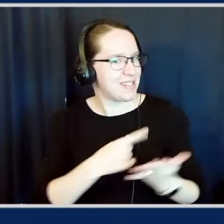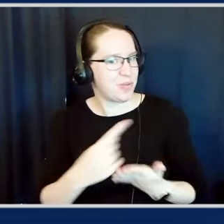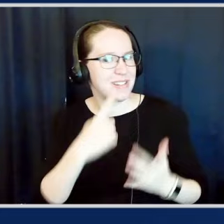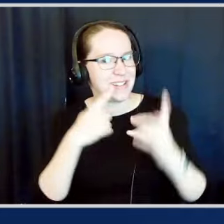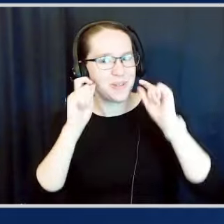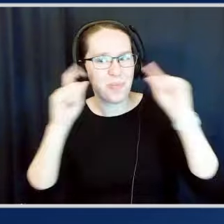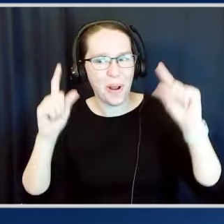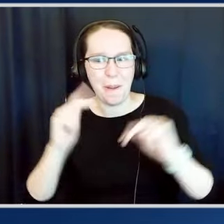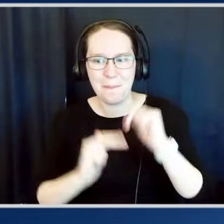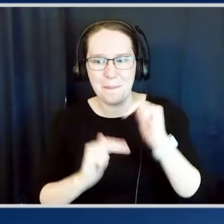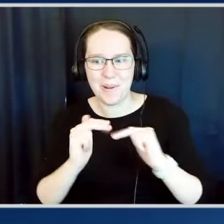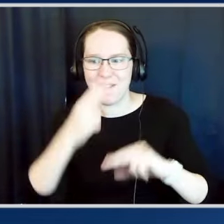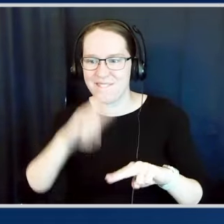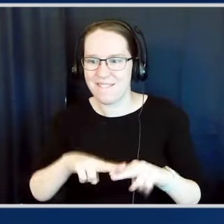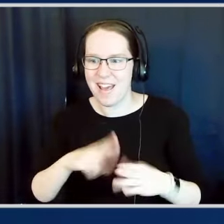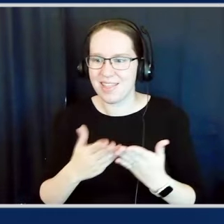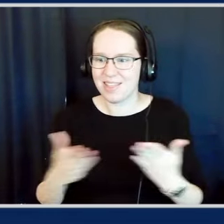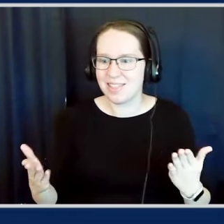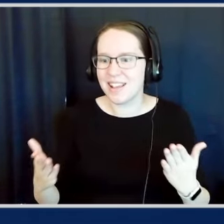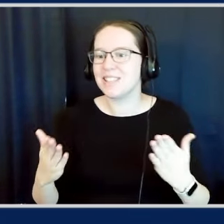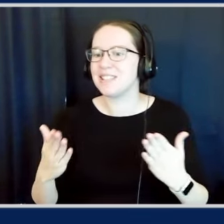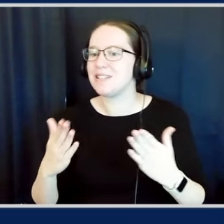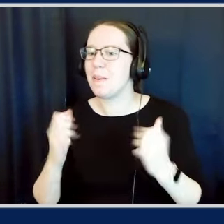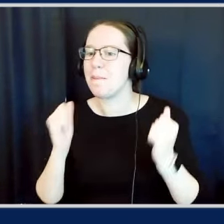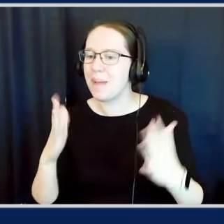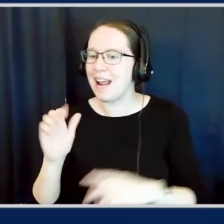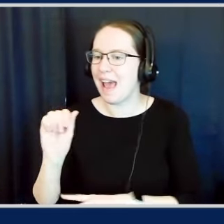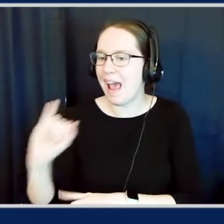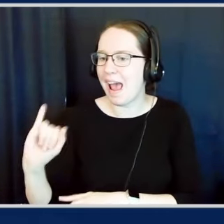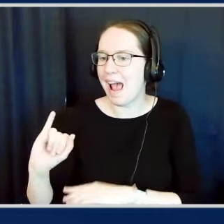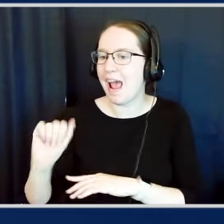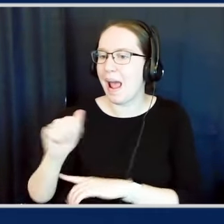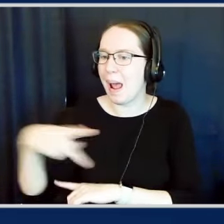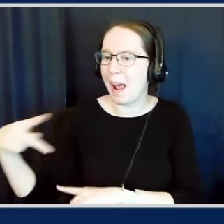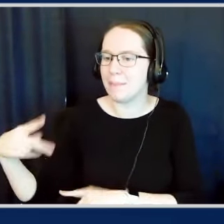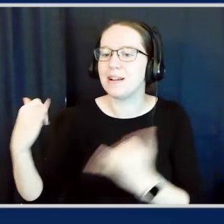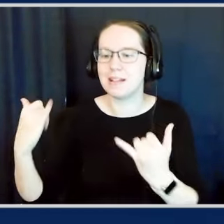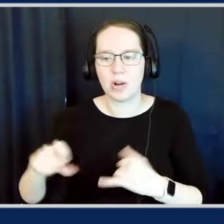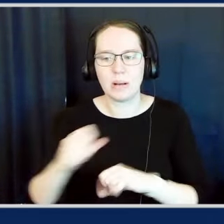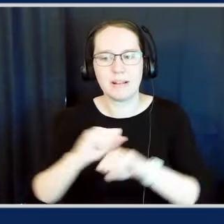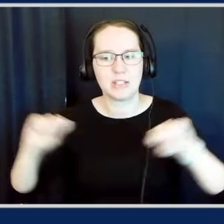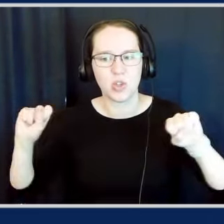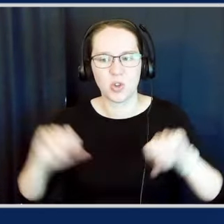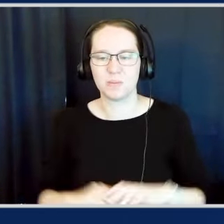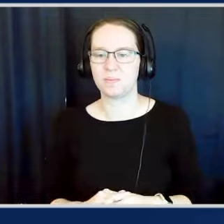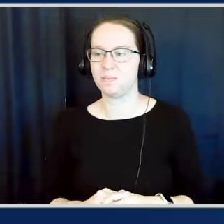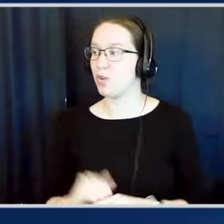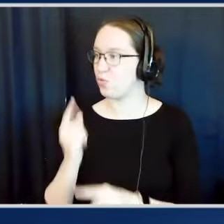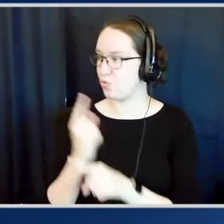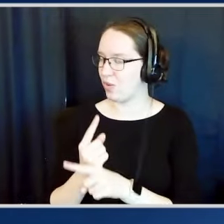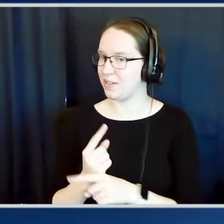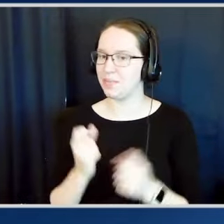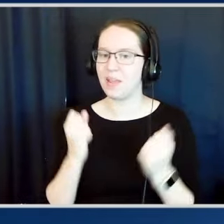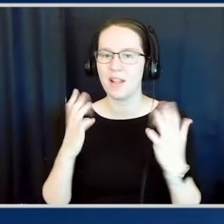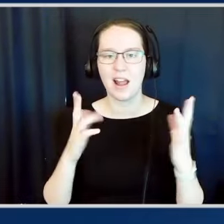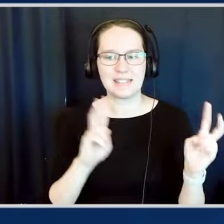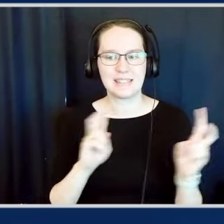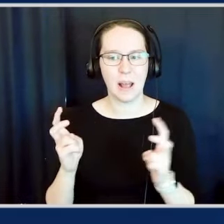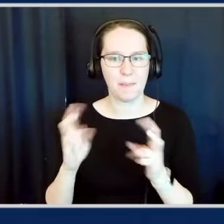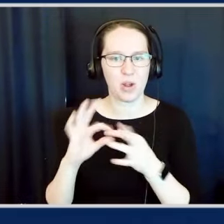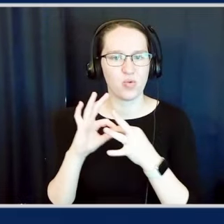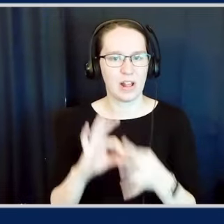fun things and spinning up AI applications, and now they need to be secure. Right. And so, and because there's a lot of topic in there, we wanted to